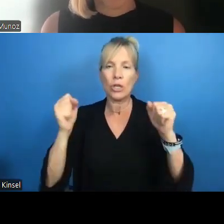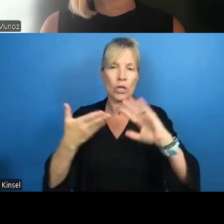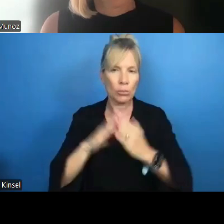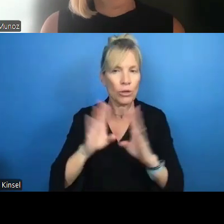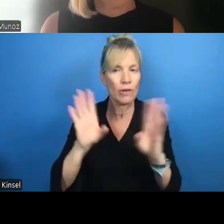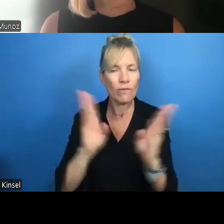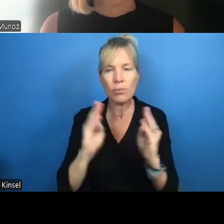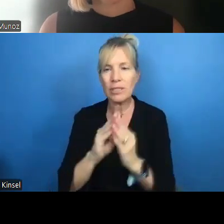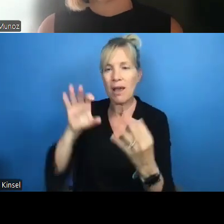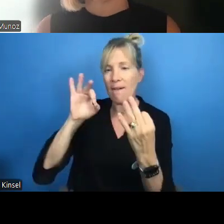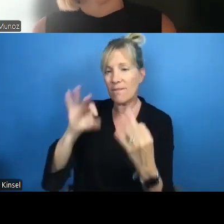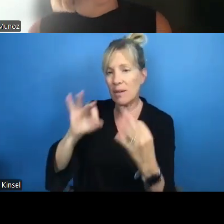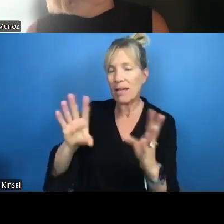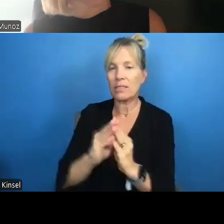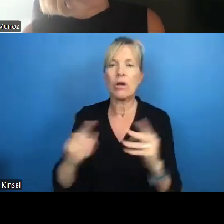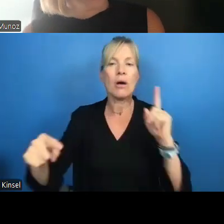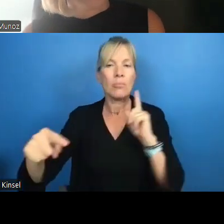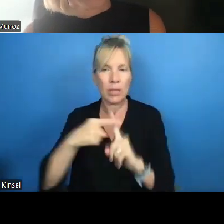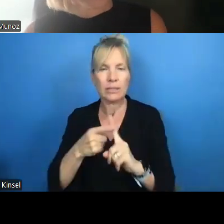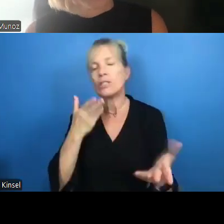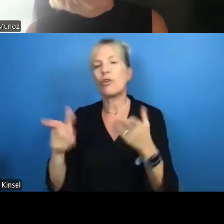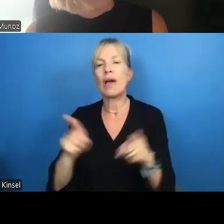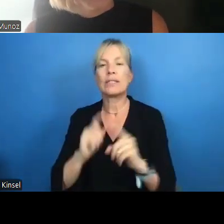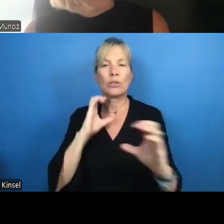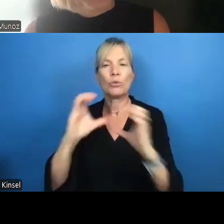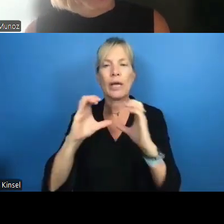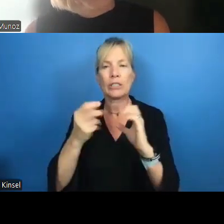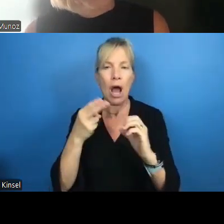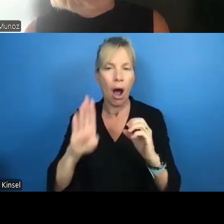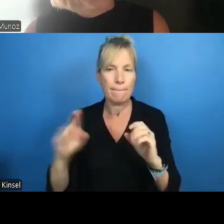and feedback sessions, and they also serve as the communication hub